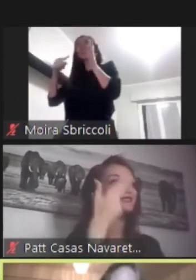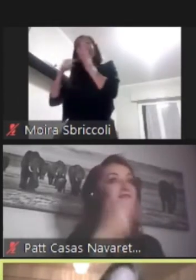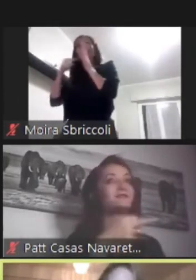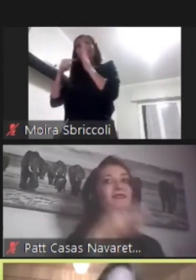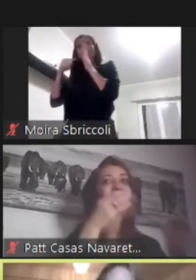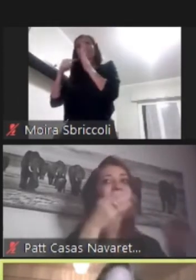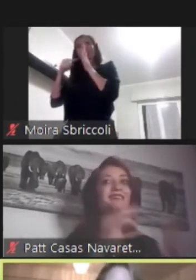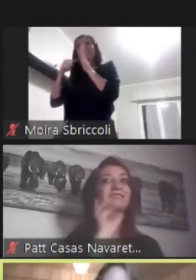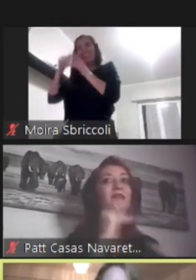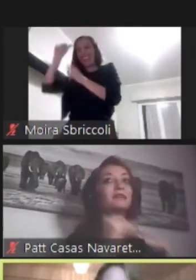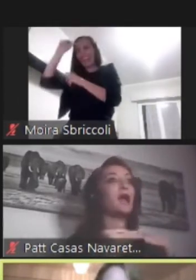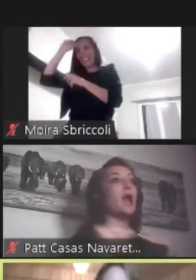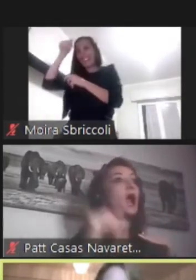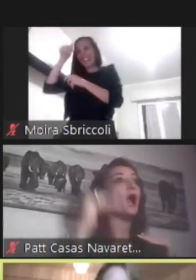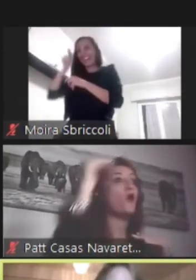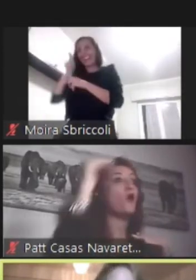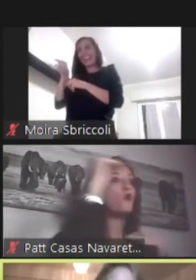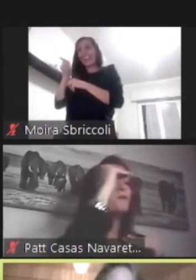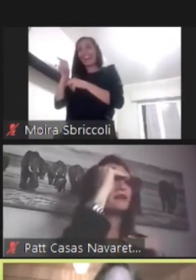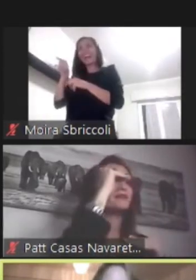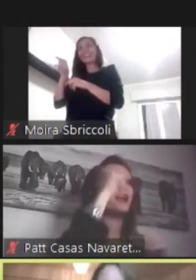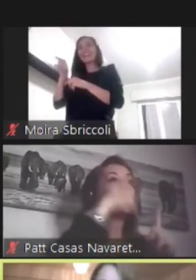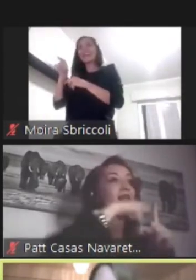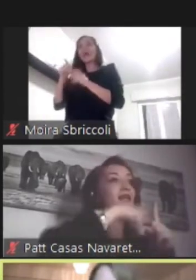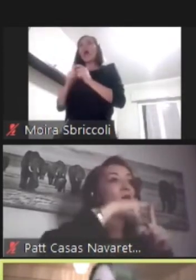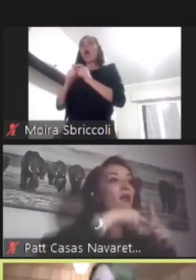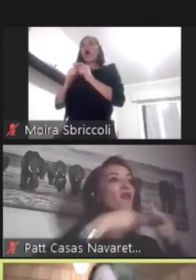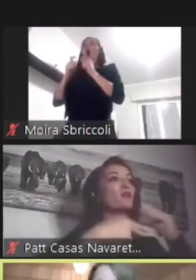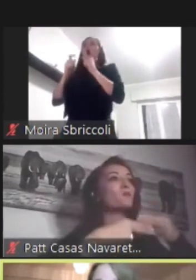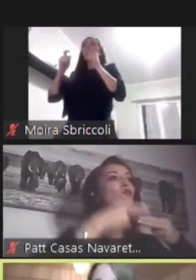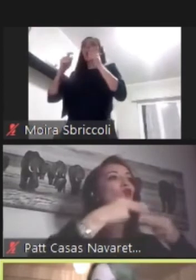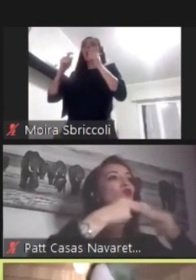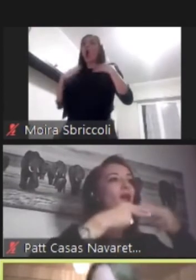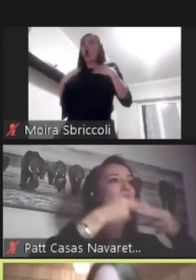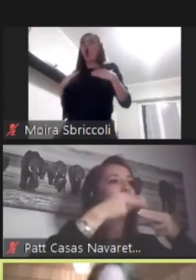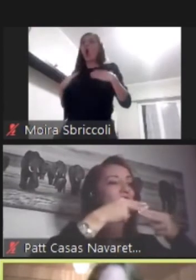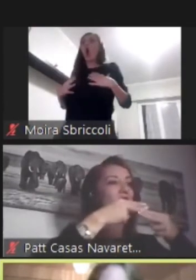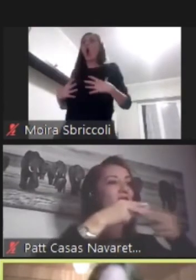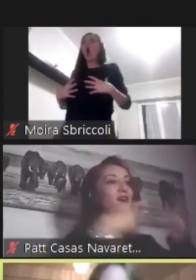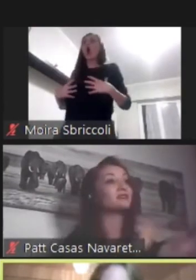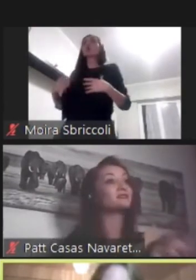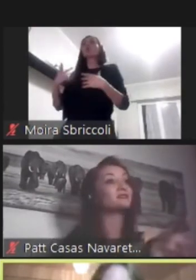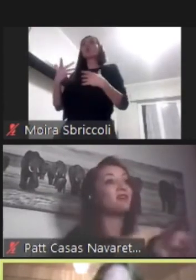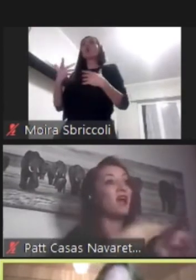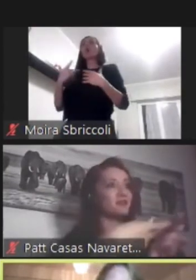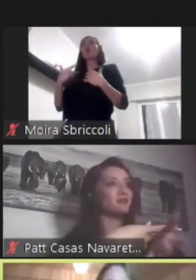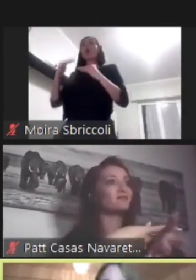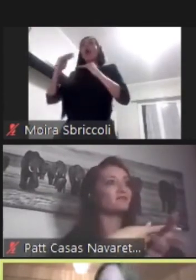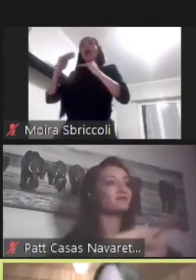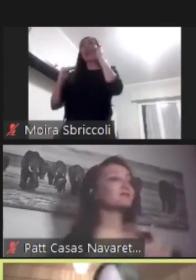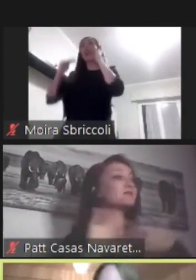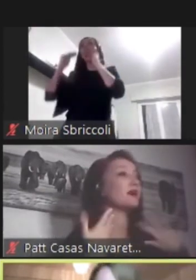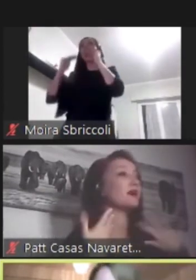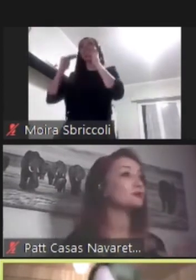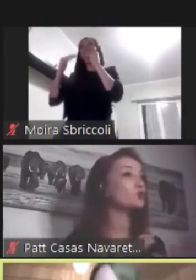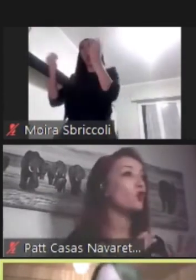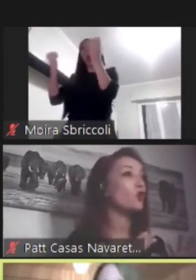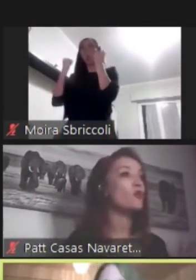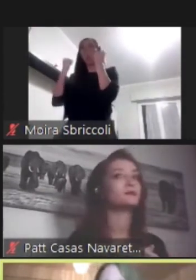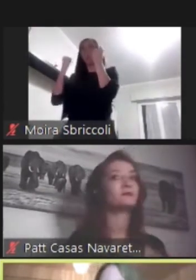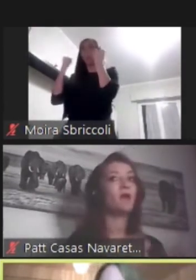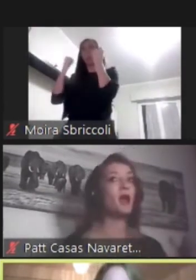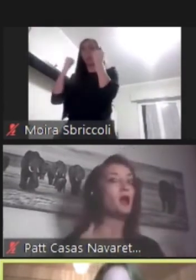So as a result, the body burns fat faster and